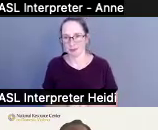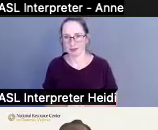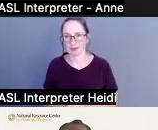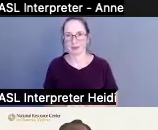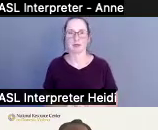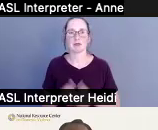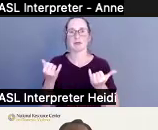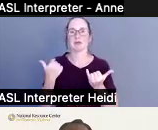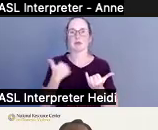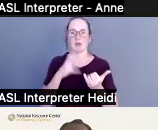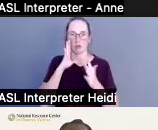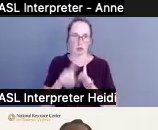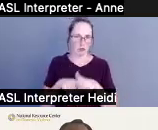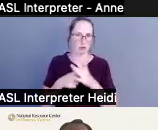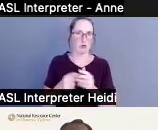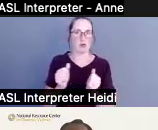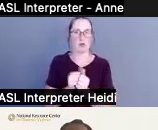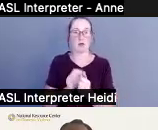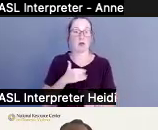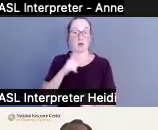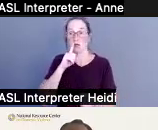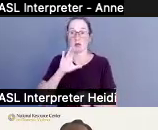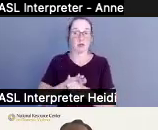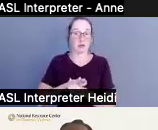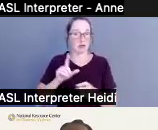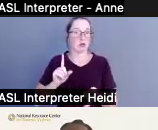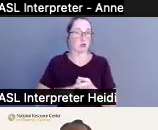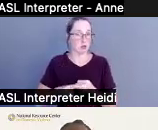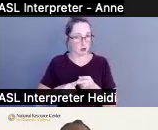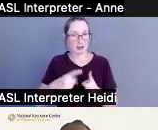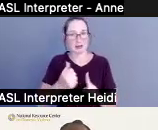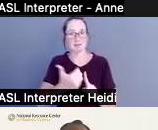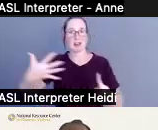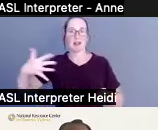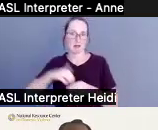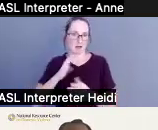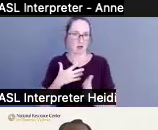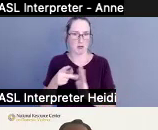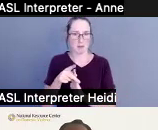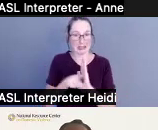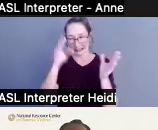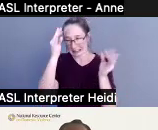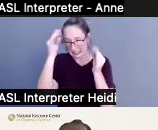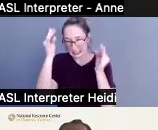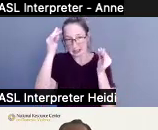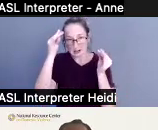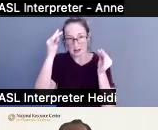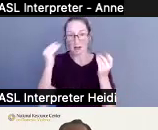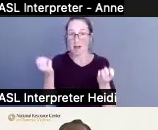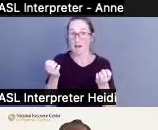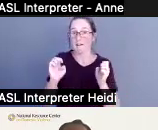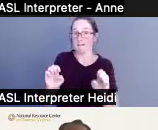So we'll start with our commitment to being expansive in our policy thinking,